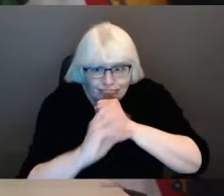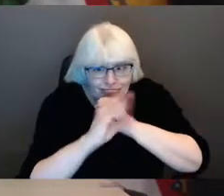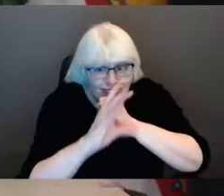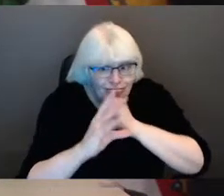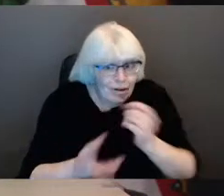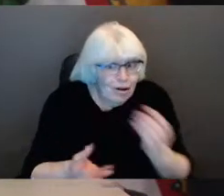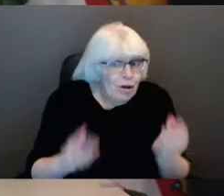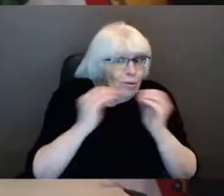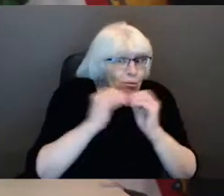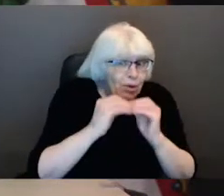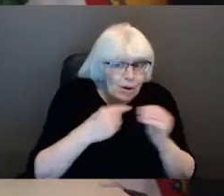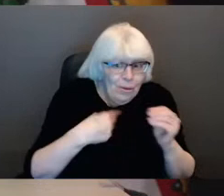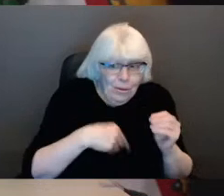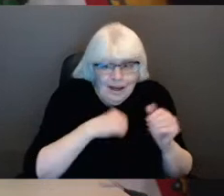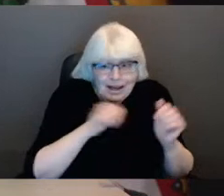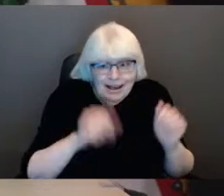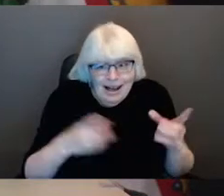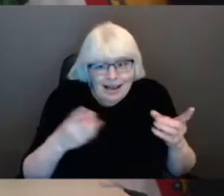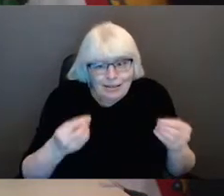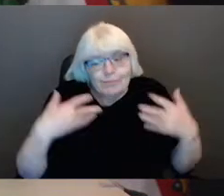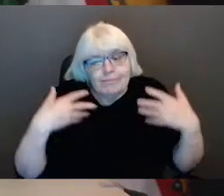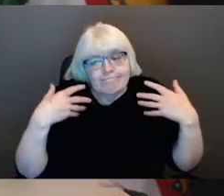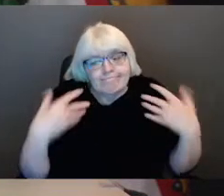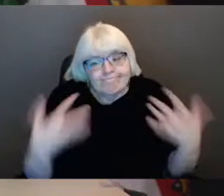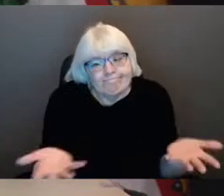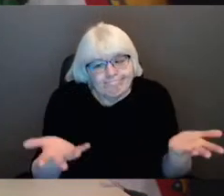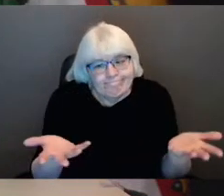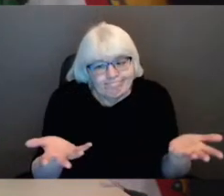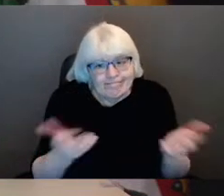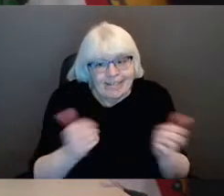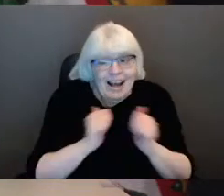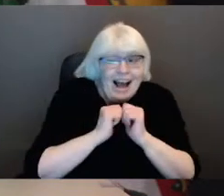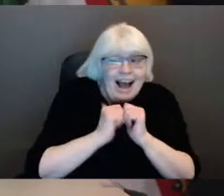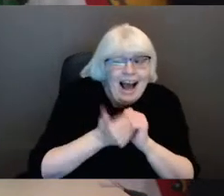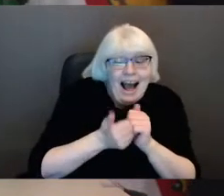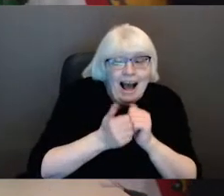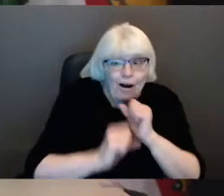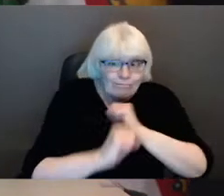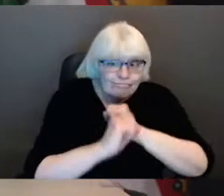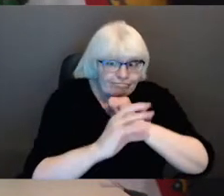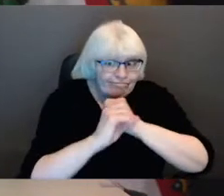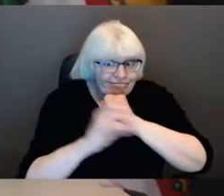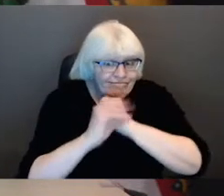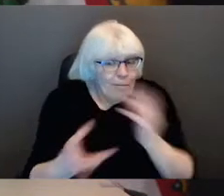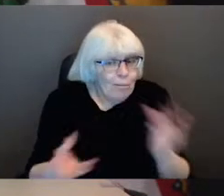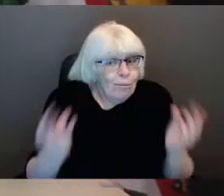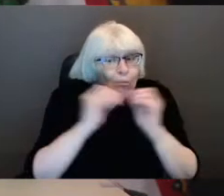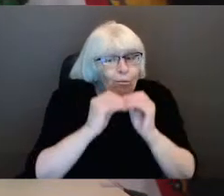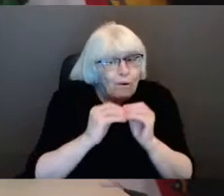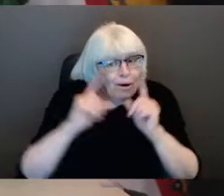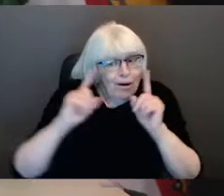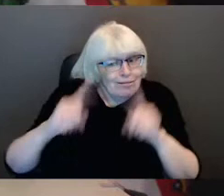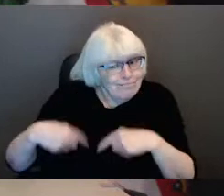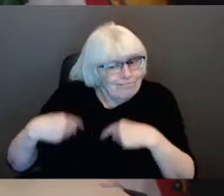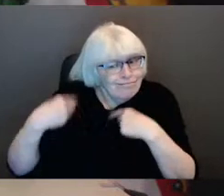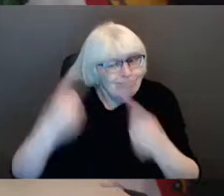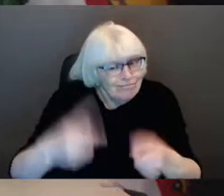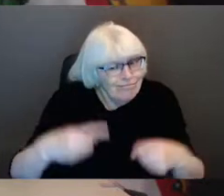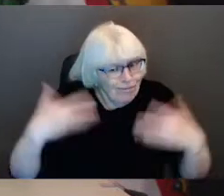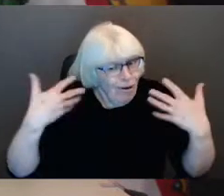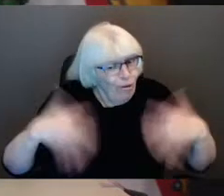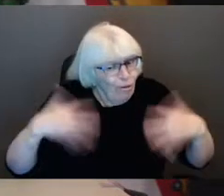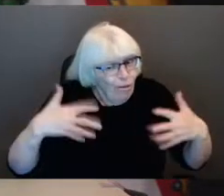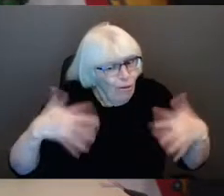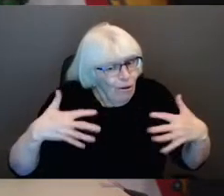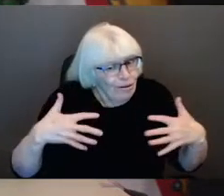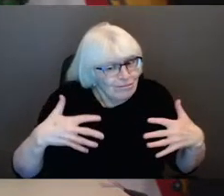can do sort of promoting the vaccine. I think, I think we've been pretty consistent, and most people across the country